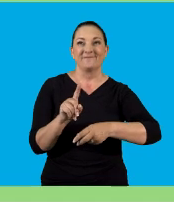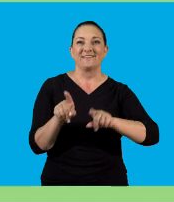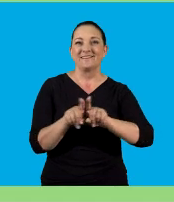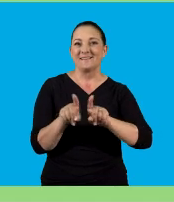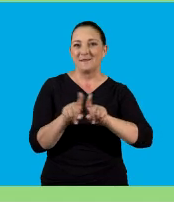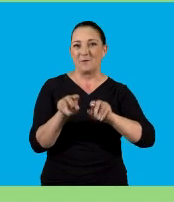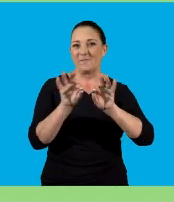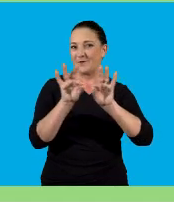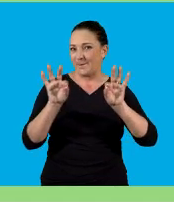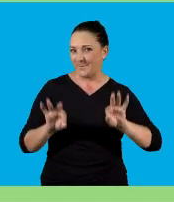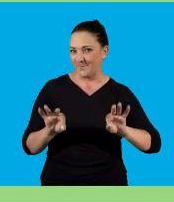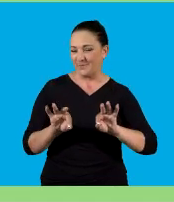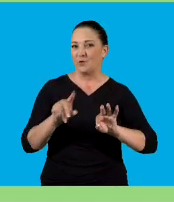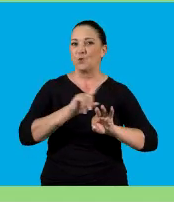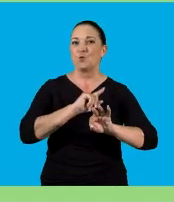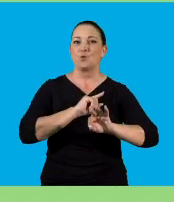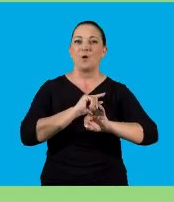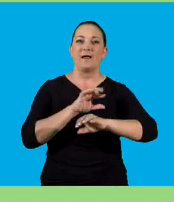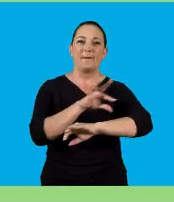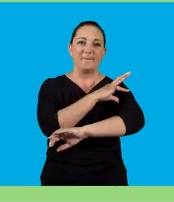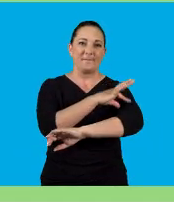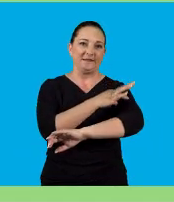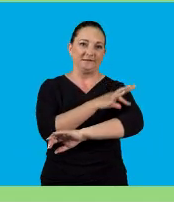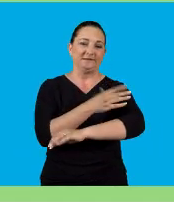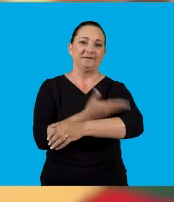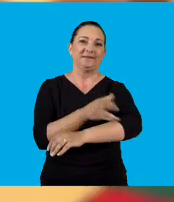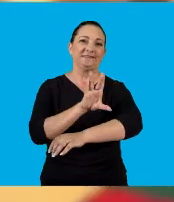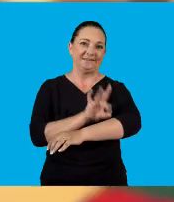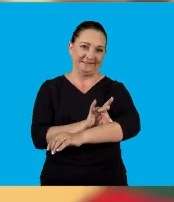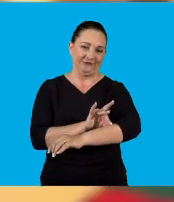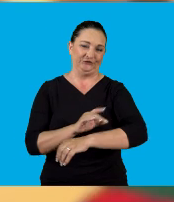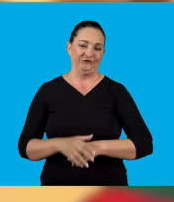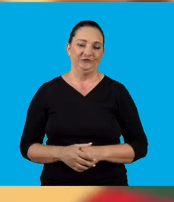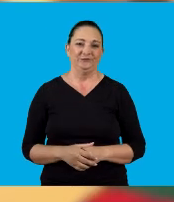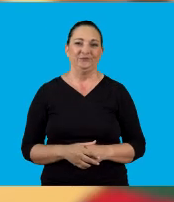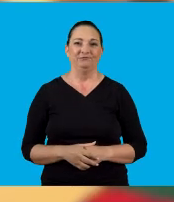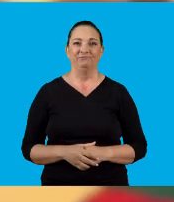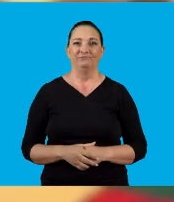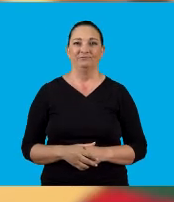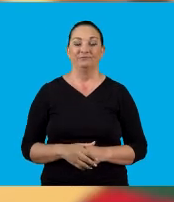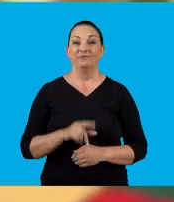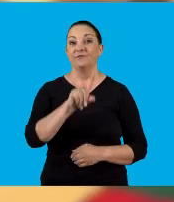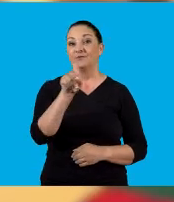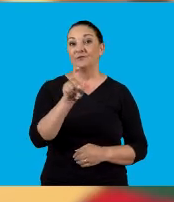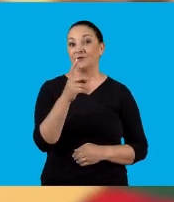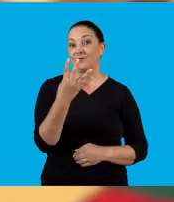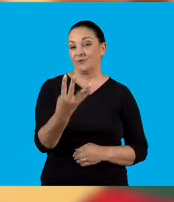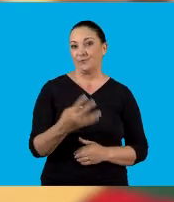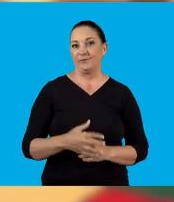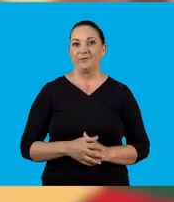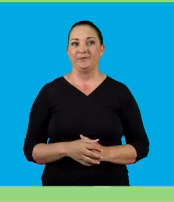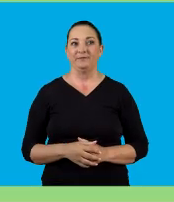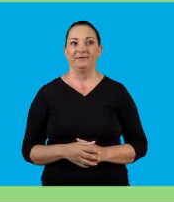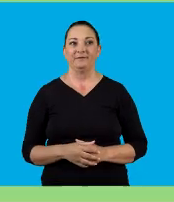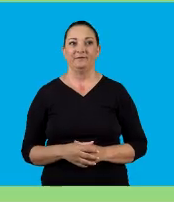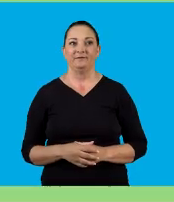structure for the muscles to attach. We move on to our next question, which is question